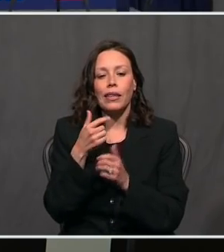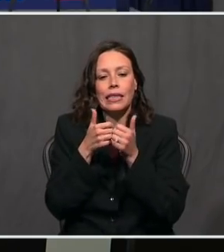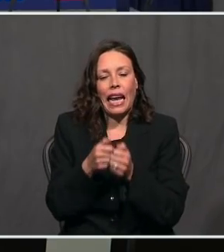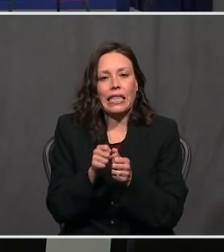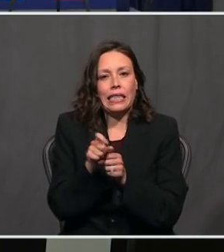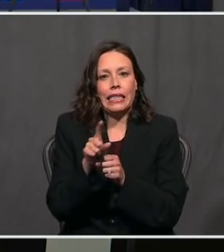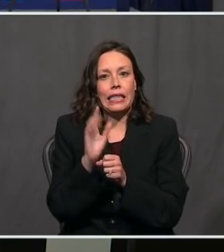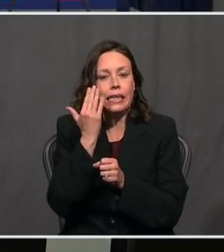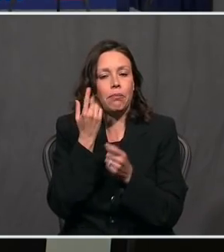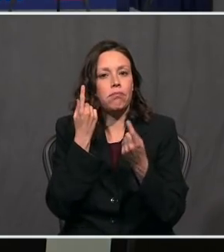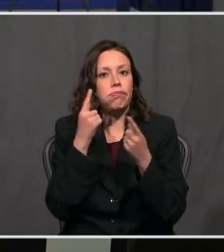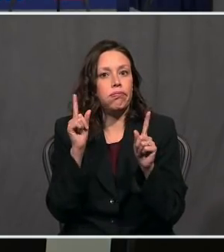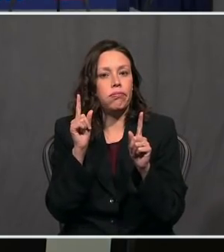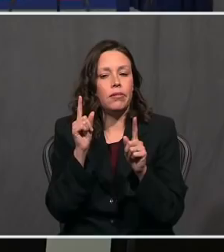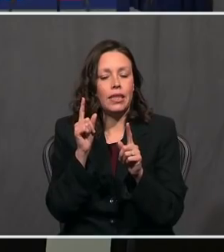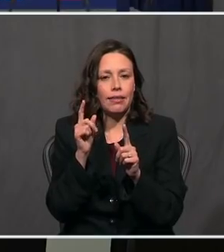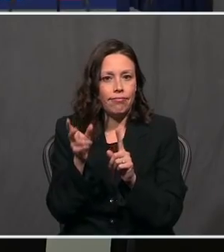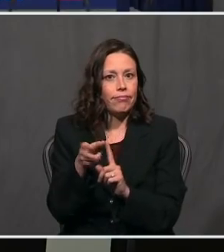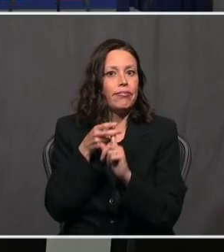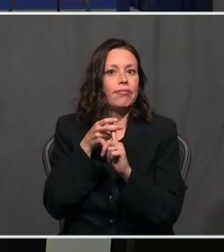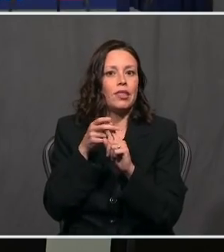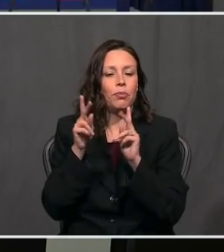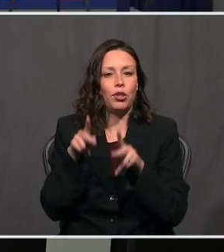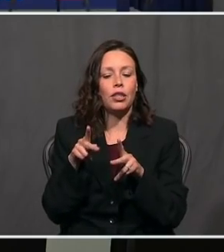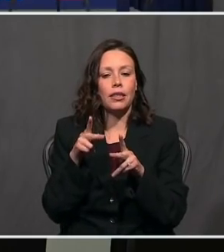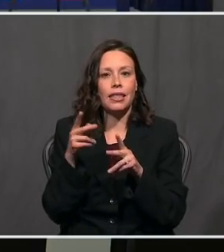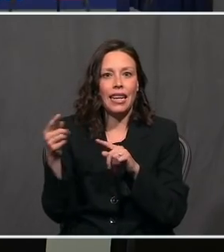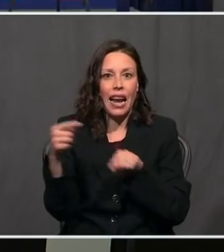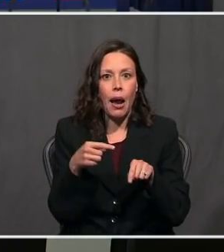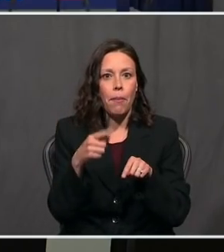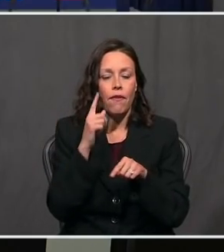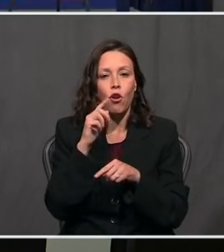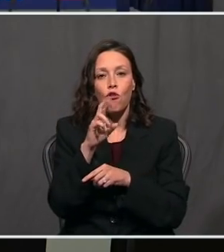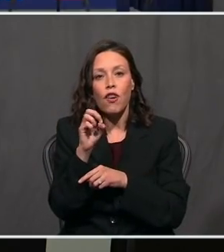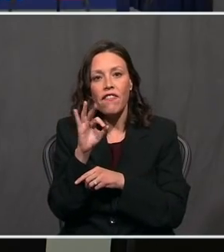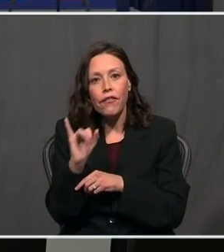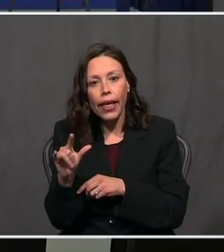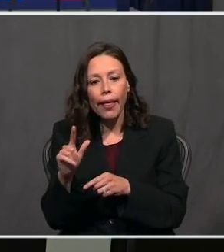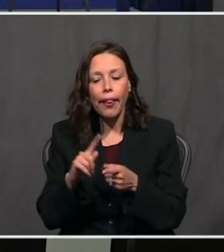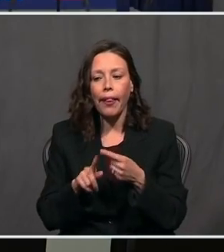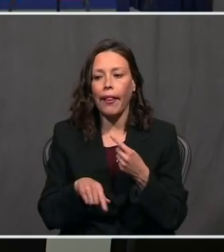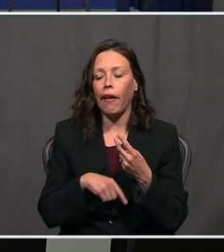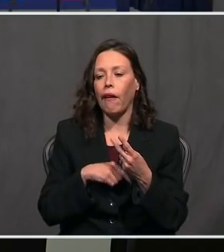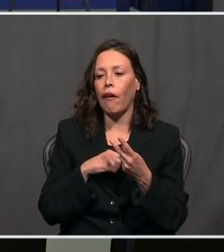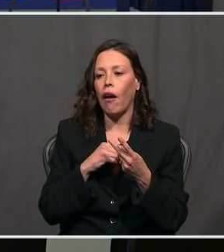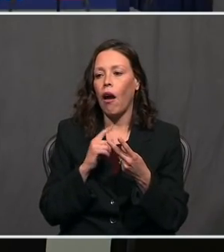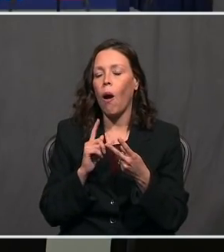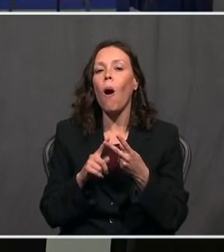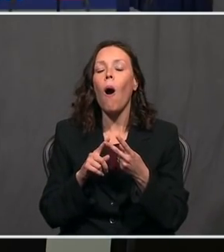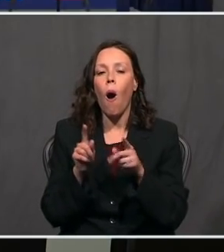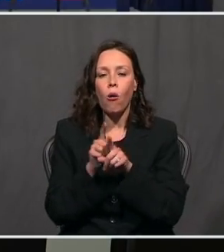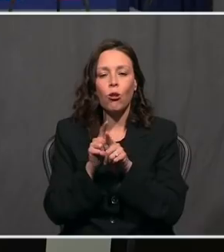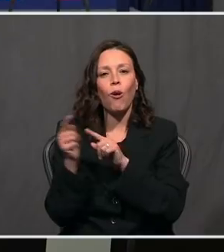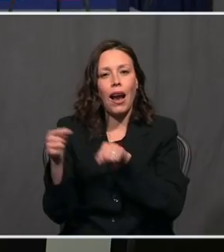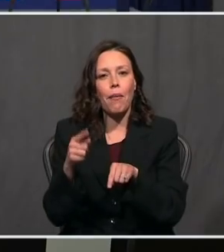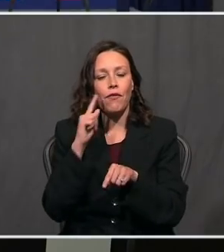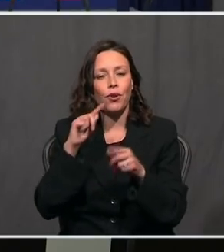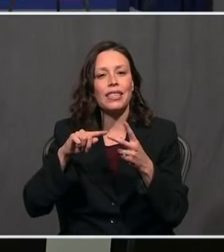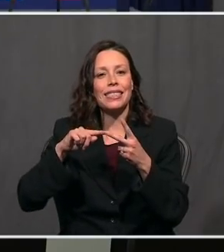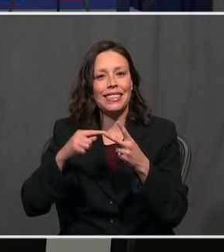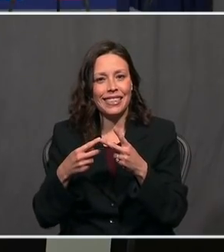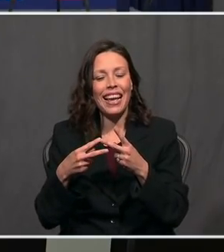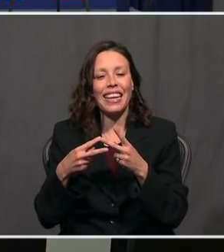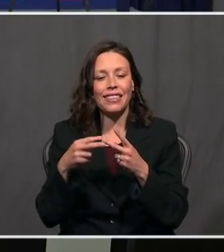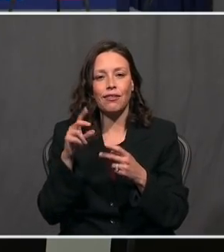is very effective at getting people, you know, either in to refill their medication. We think it's going to be very effective at getting people into for their